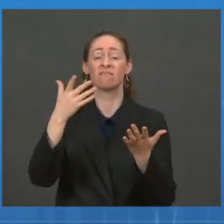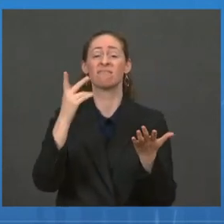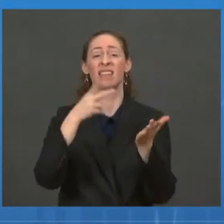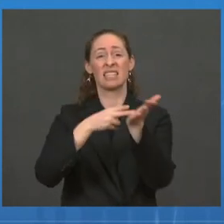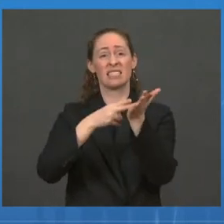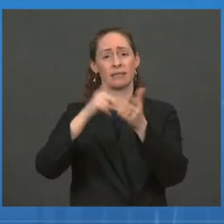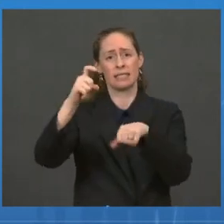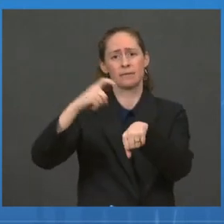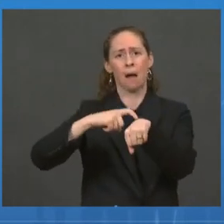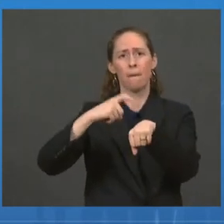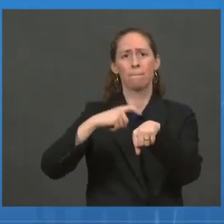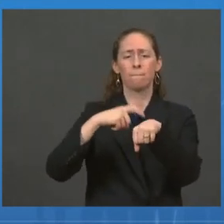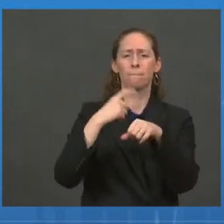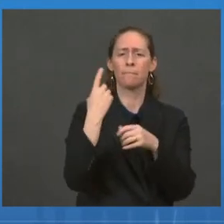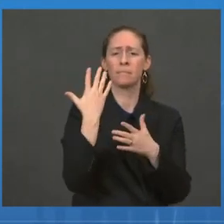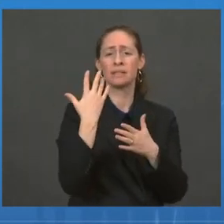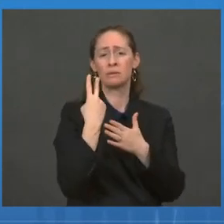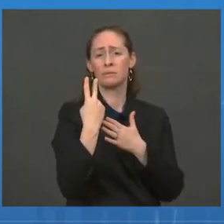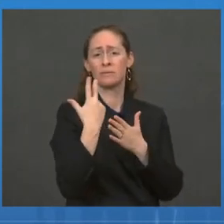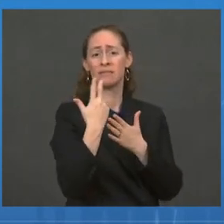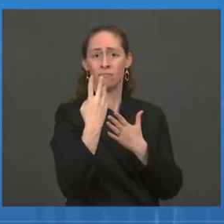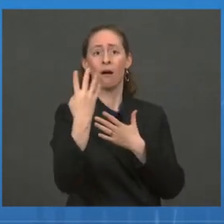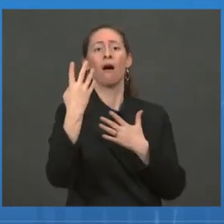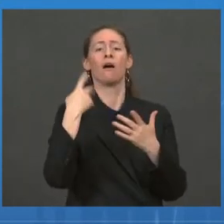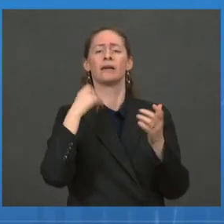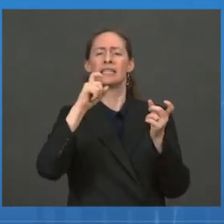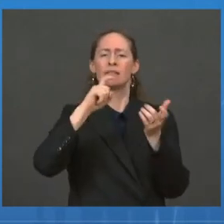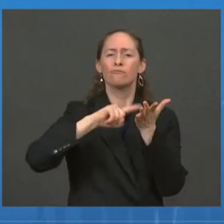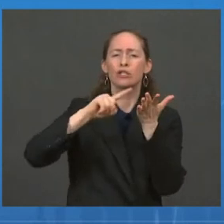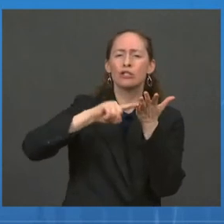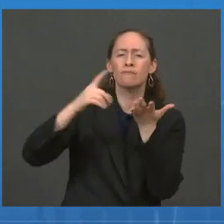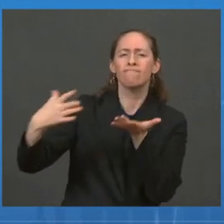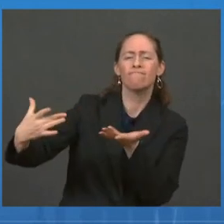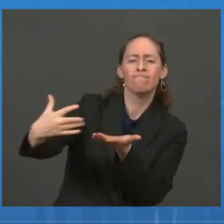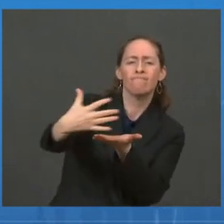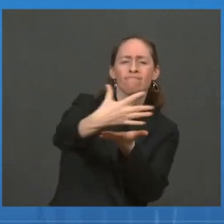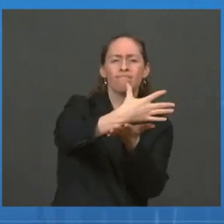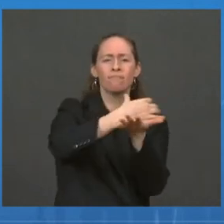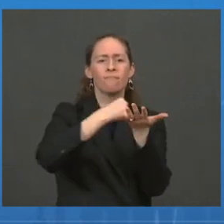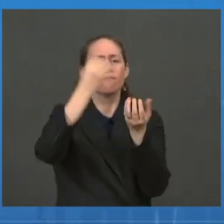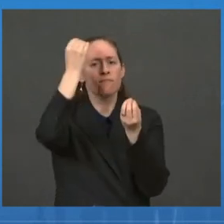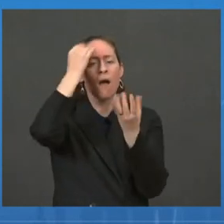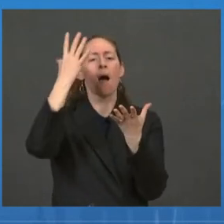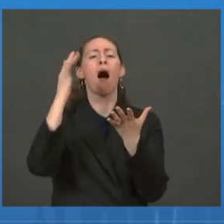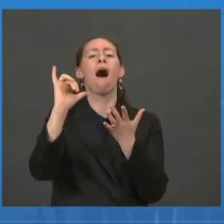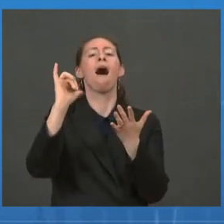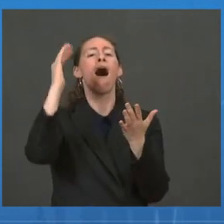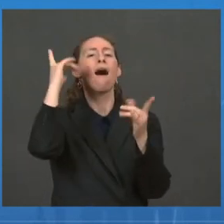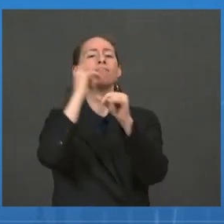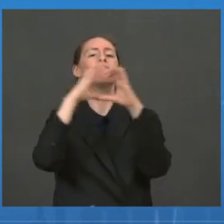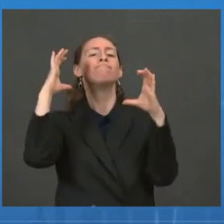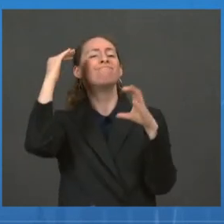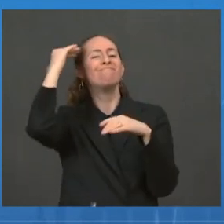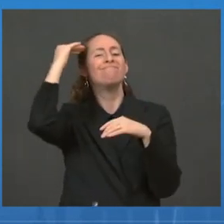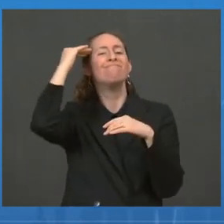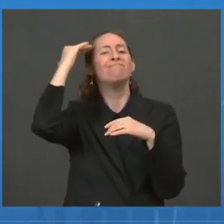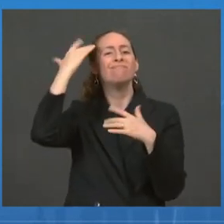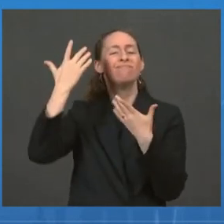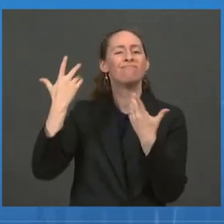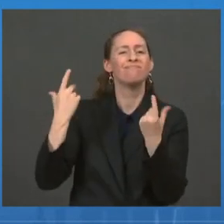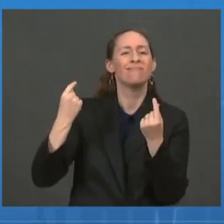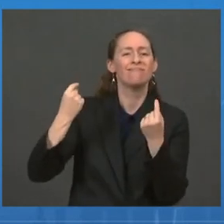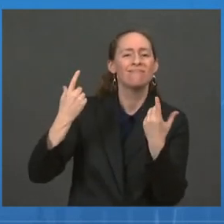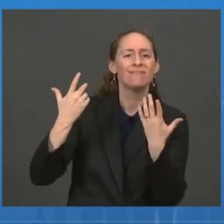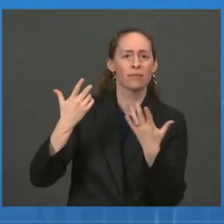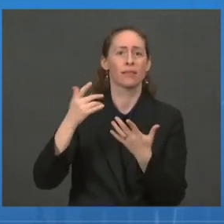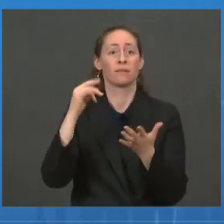gets to individual investigators at the cdc at the nih and even in other countries for them to prepare that to be able